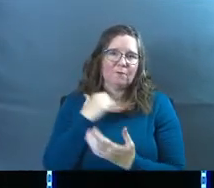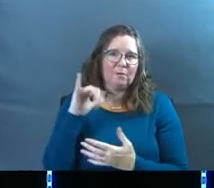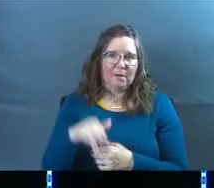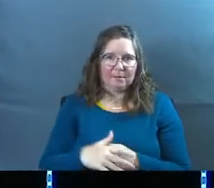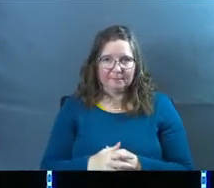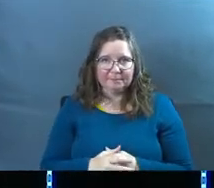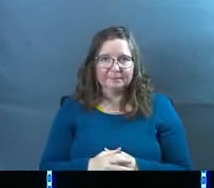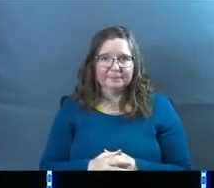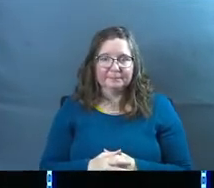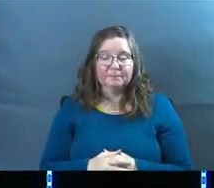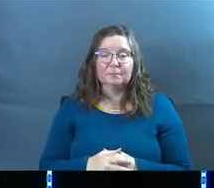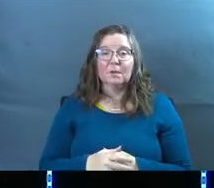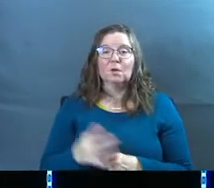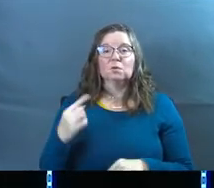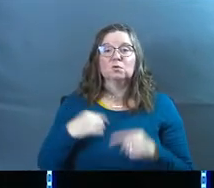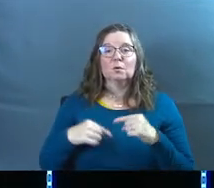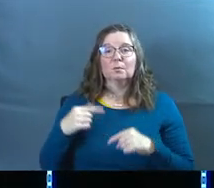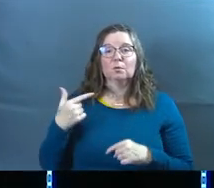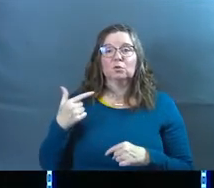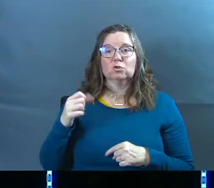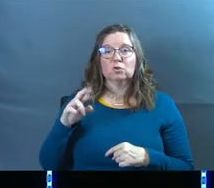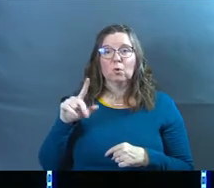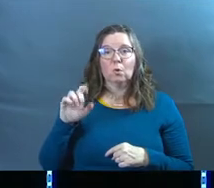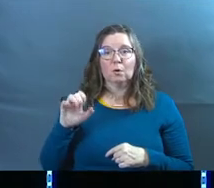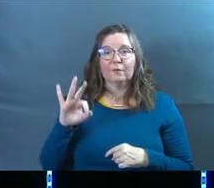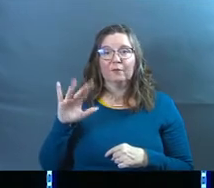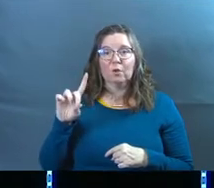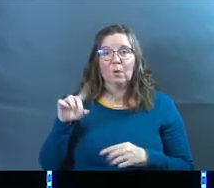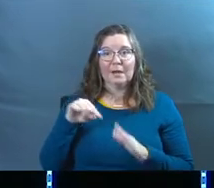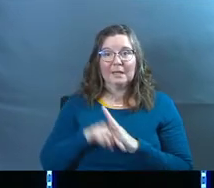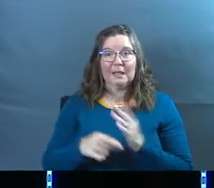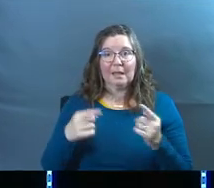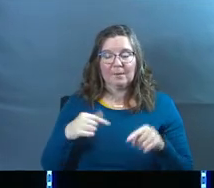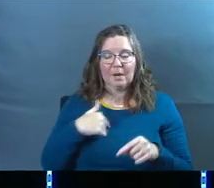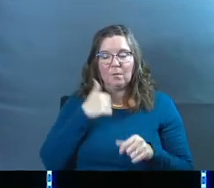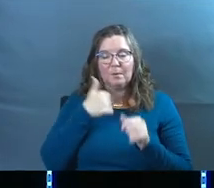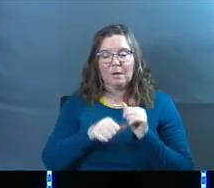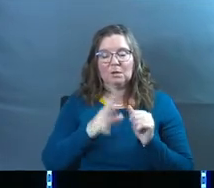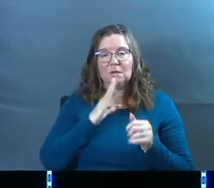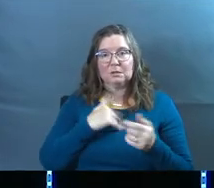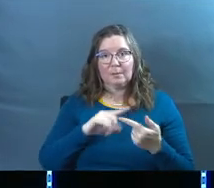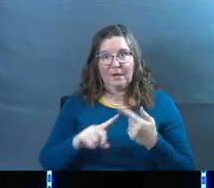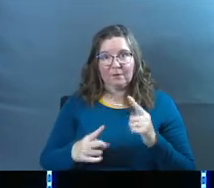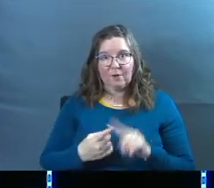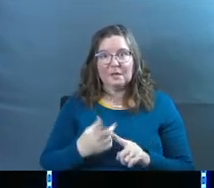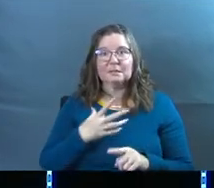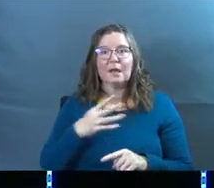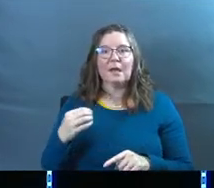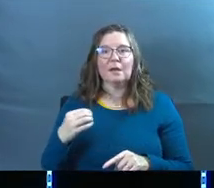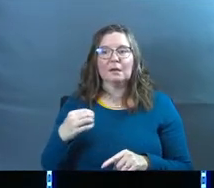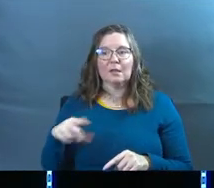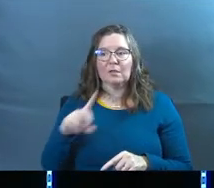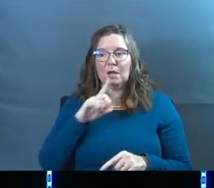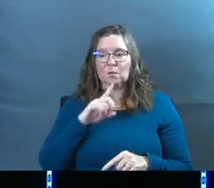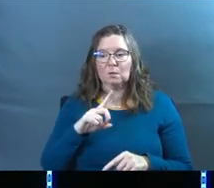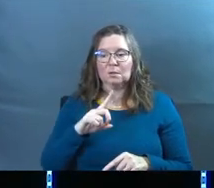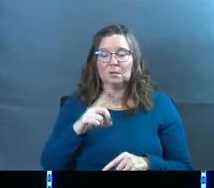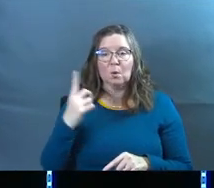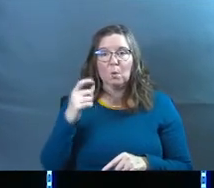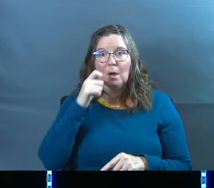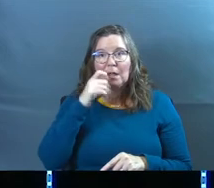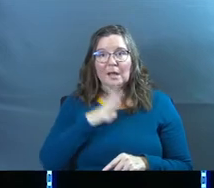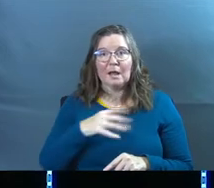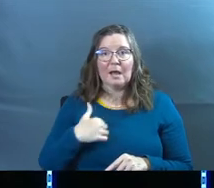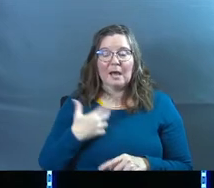that. So back when the George Floyd killing happened, and I remember talking to some of my friends, and there was this one